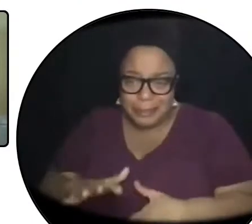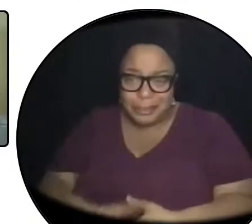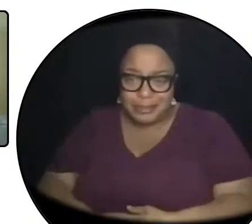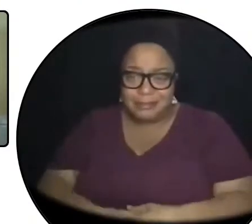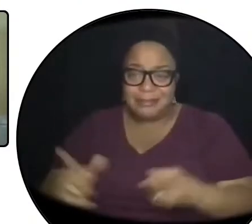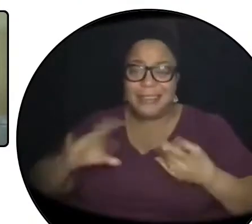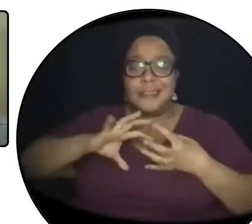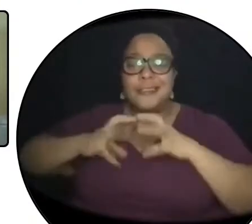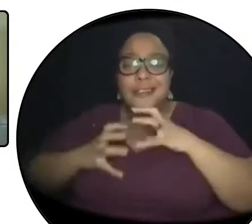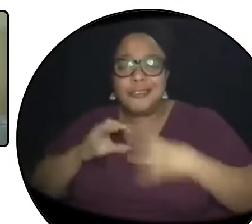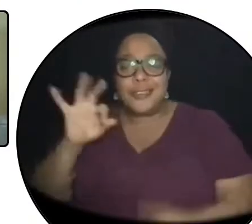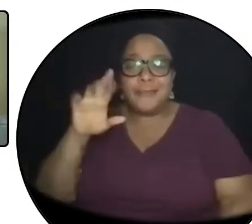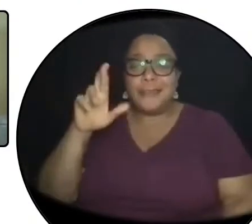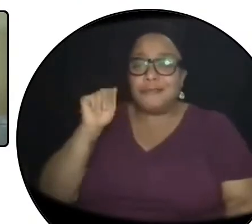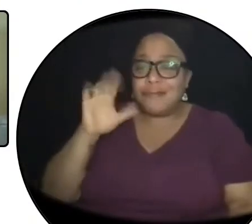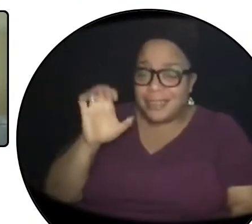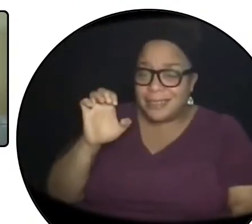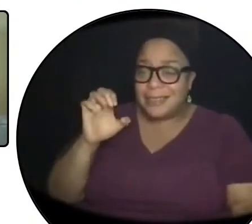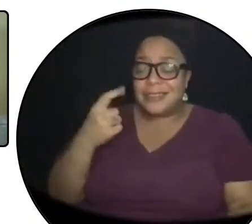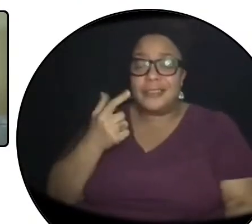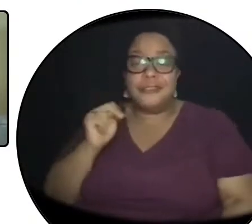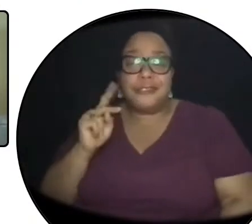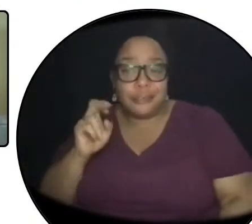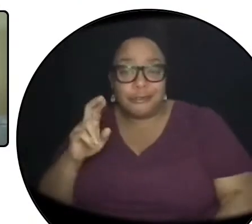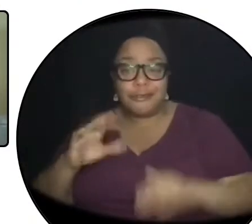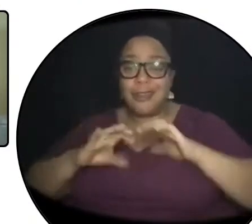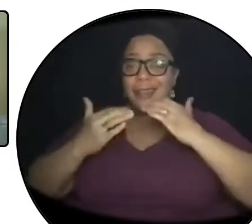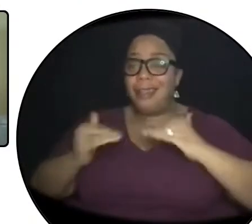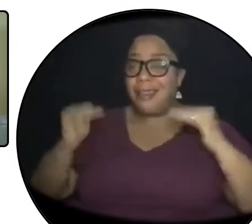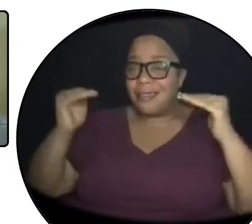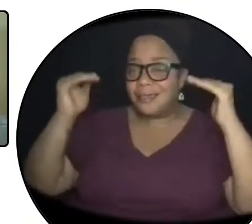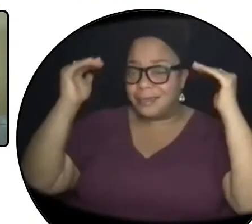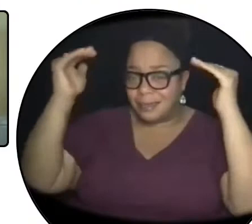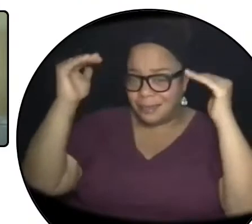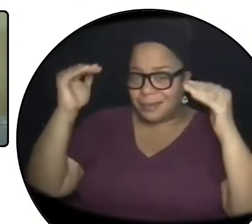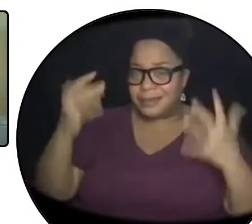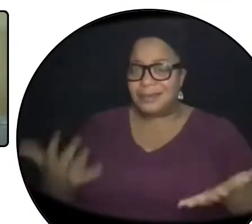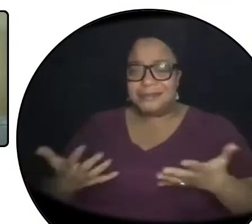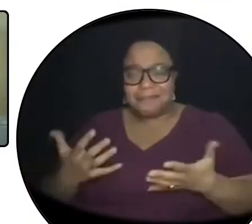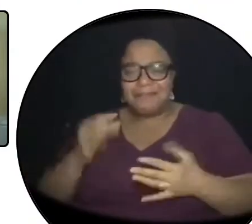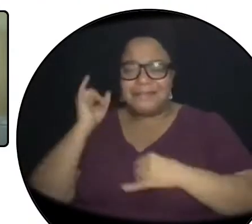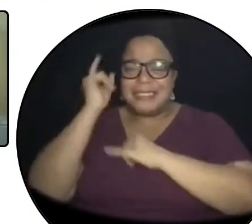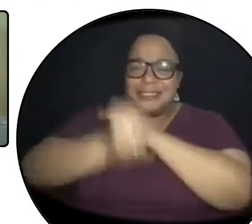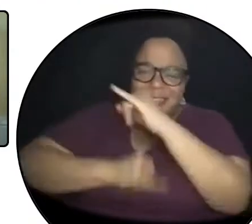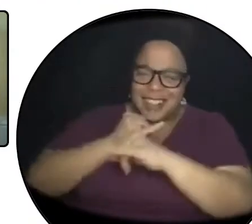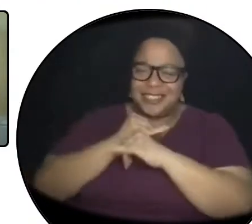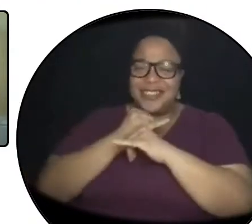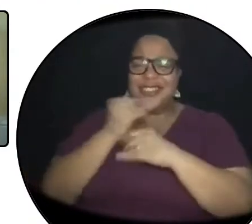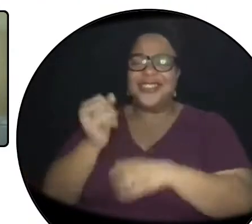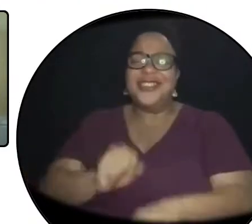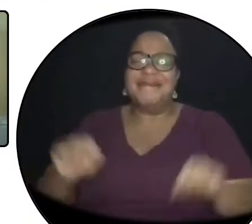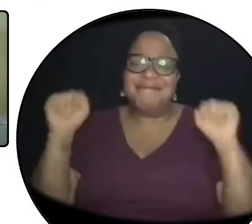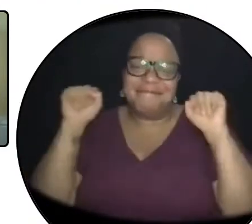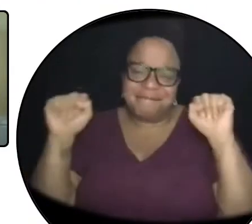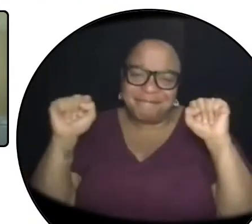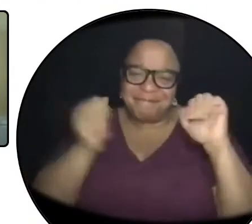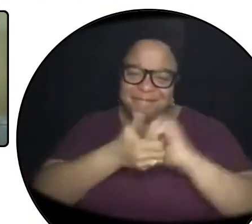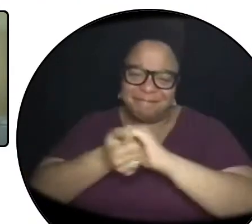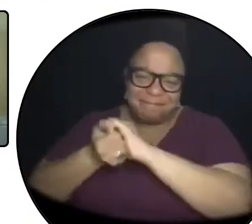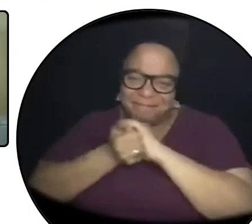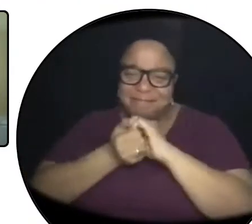as we are for all of the folks who are here. So we welcome you. So we're going to start off with Medin, and then